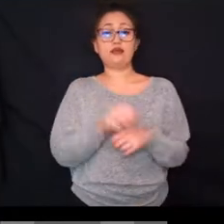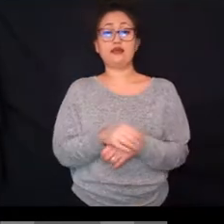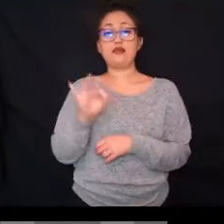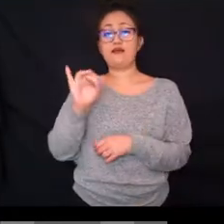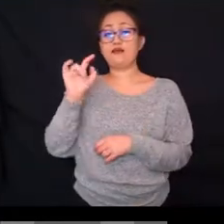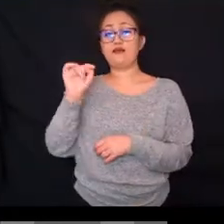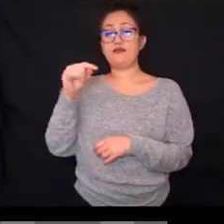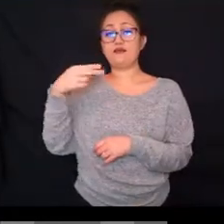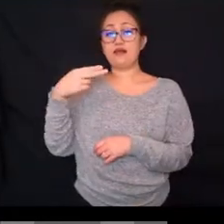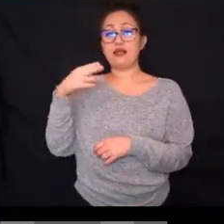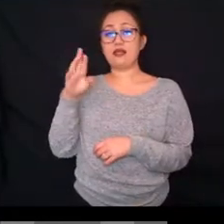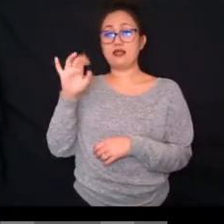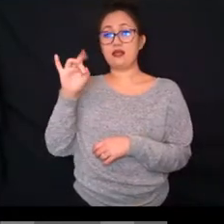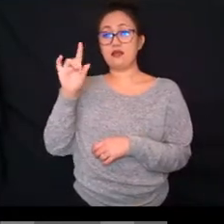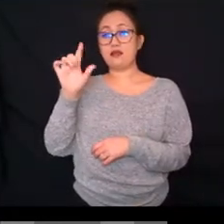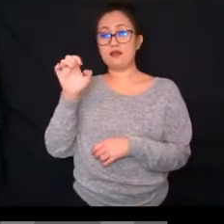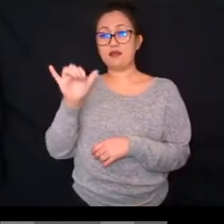Boone and Miss Emma.